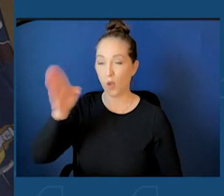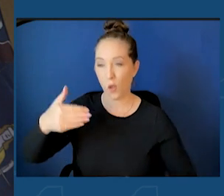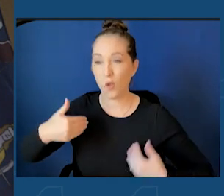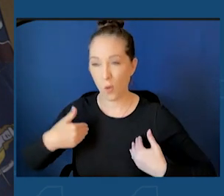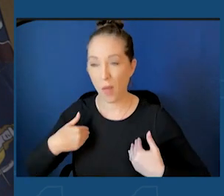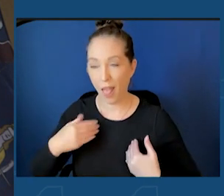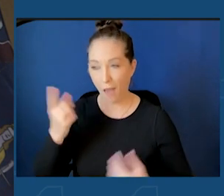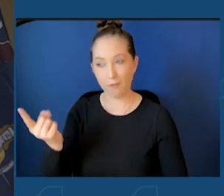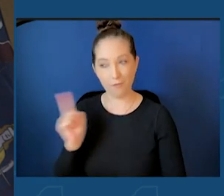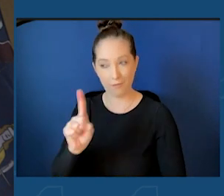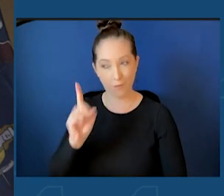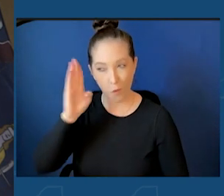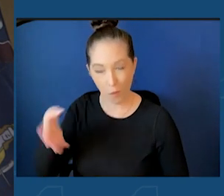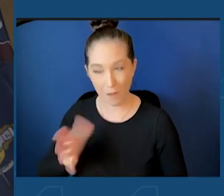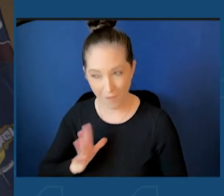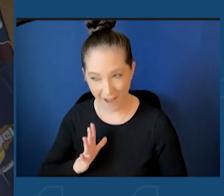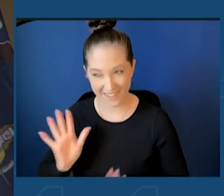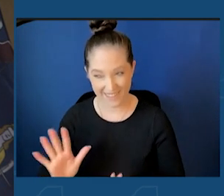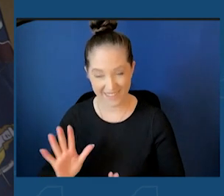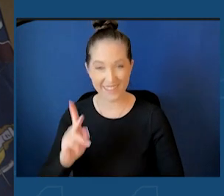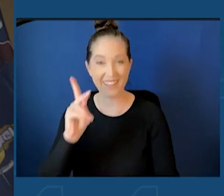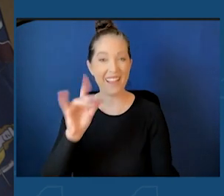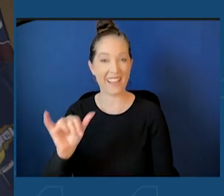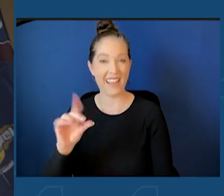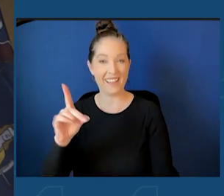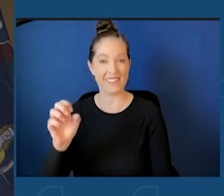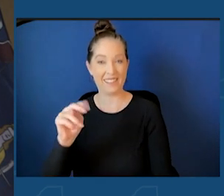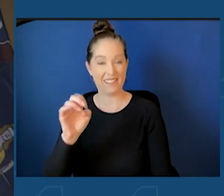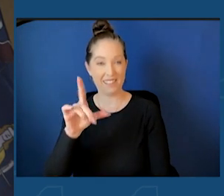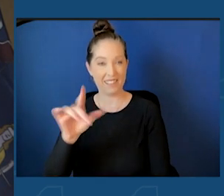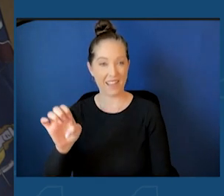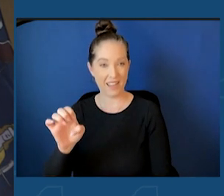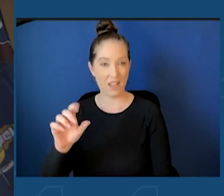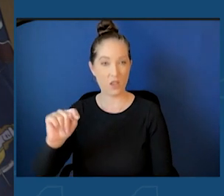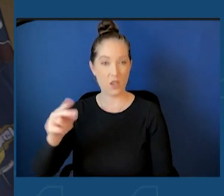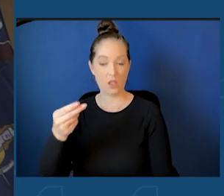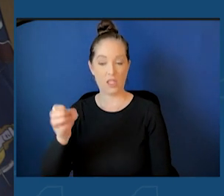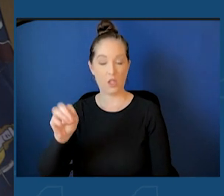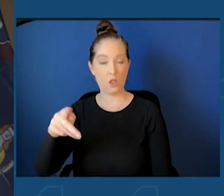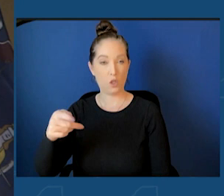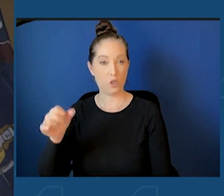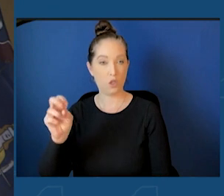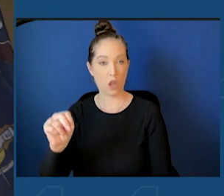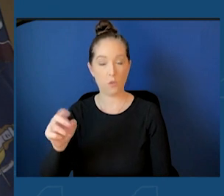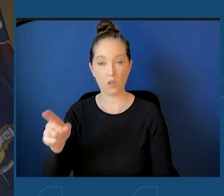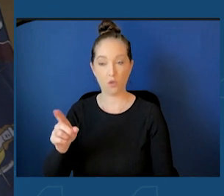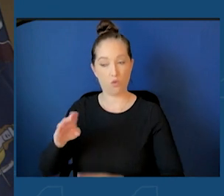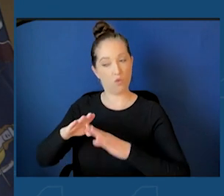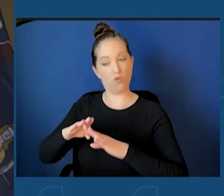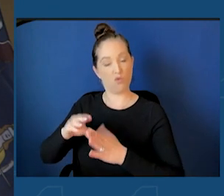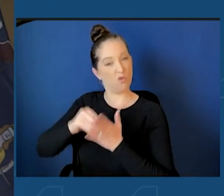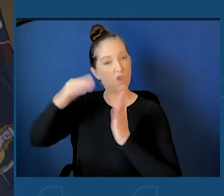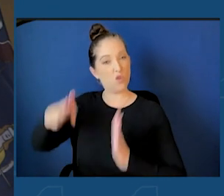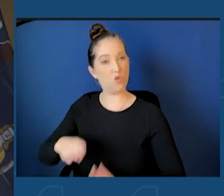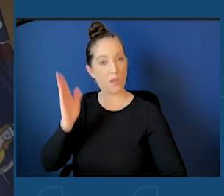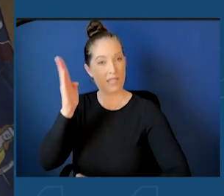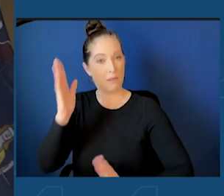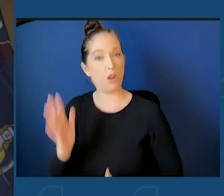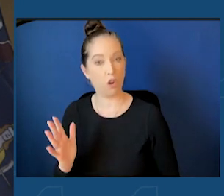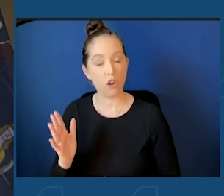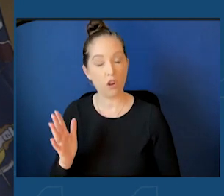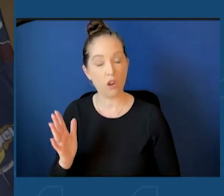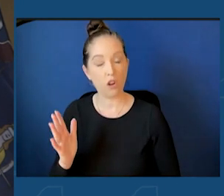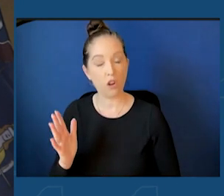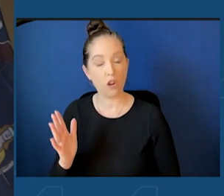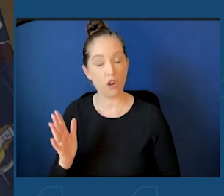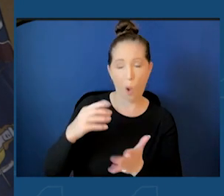fine. Kay Danielle Thompson, a student speaker, and all the students that I just had the most incredible experience sitting down with, having a